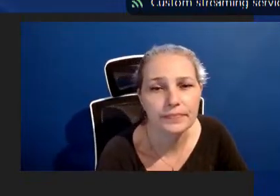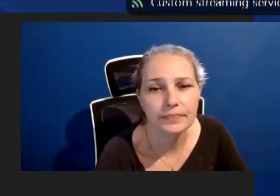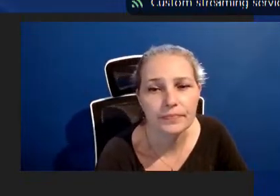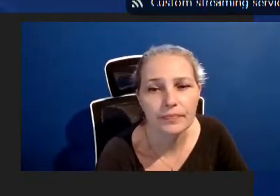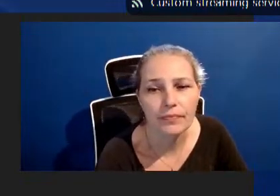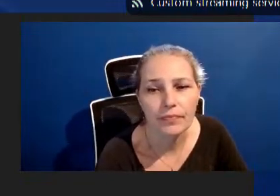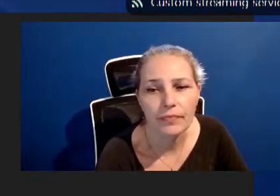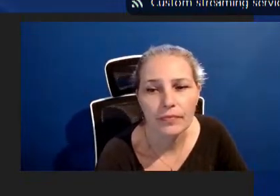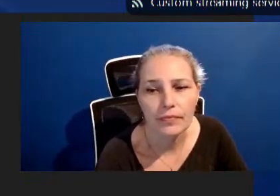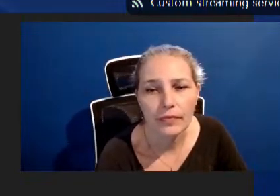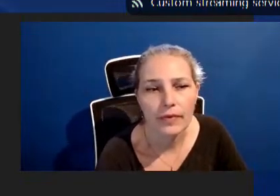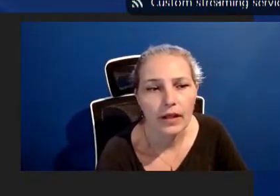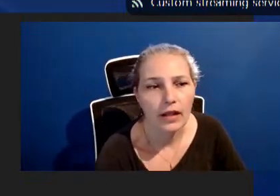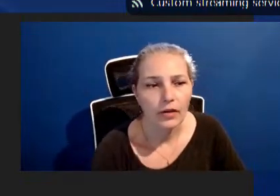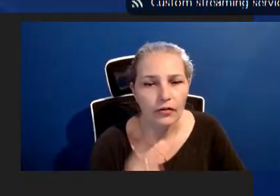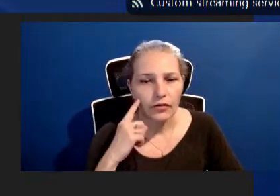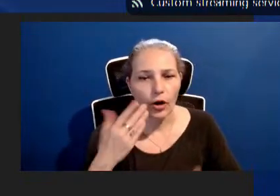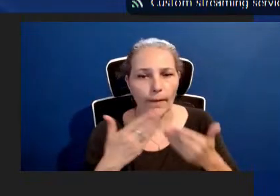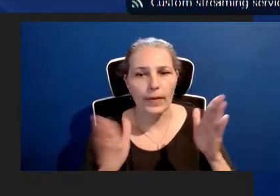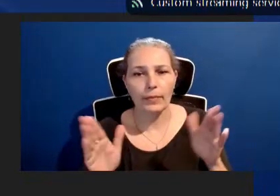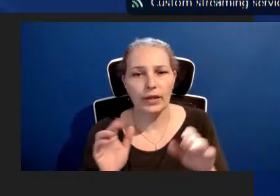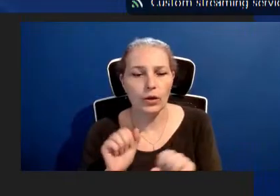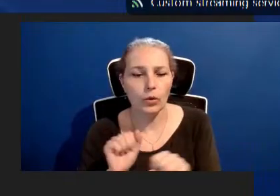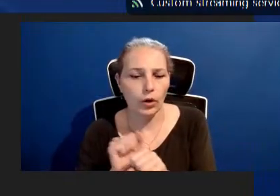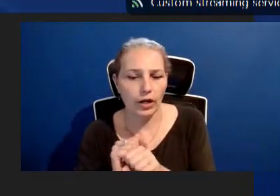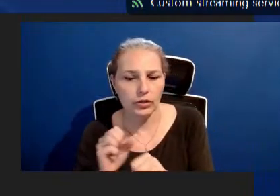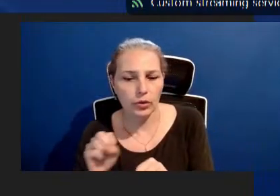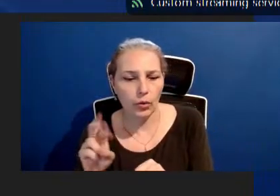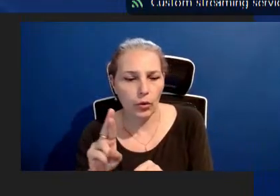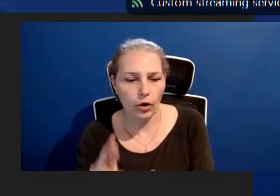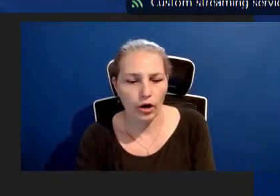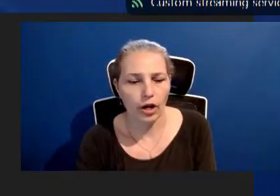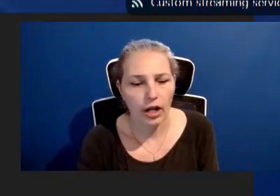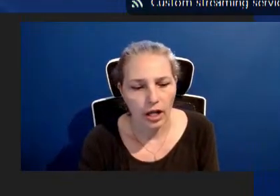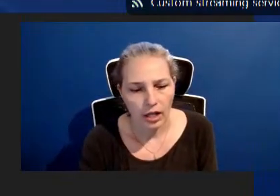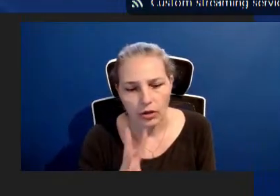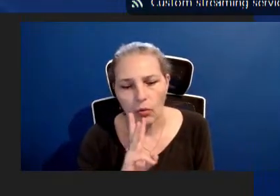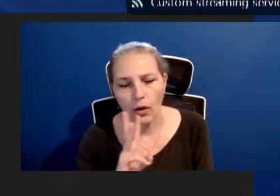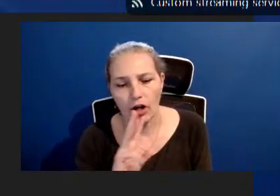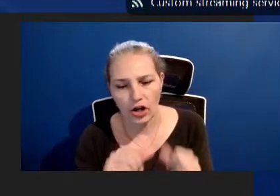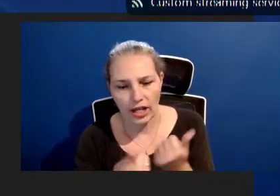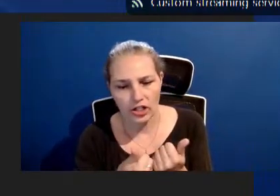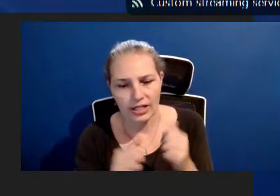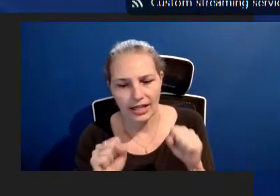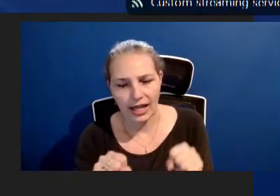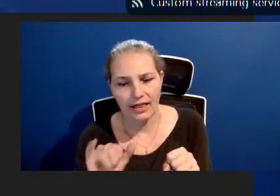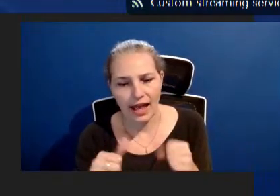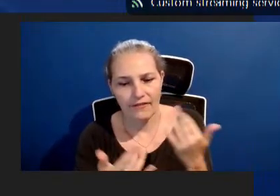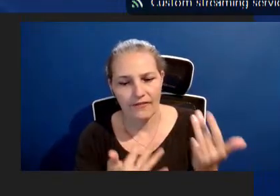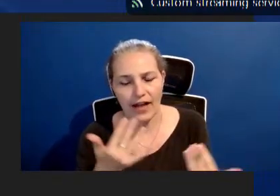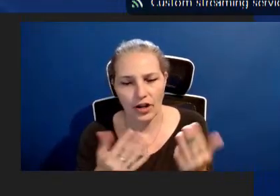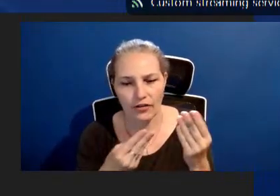is for Public Works or the water agencies that are on. Can the fire flow report